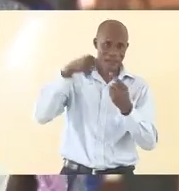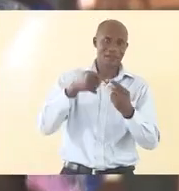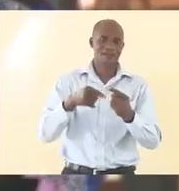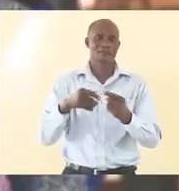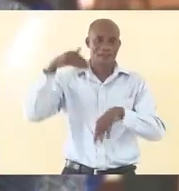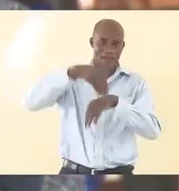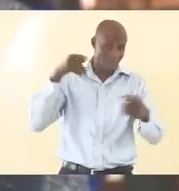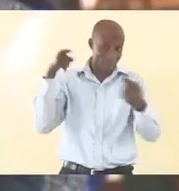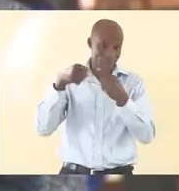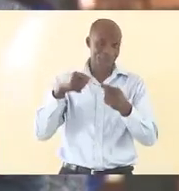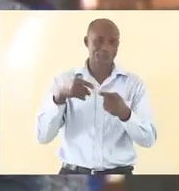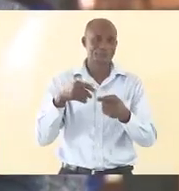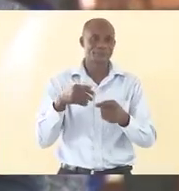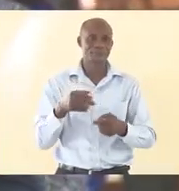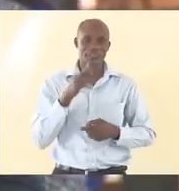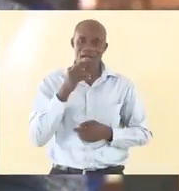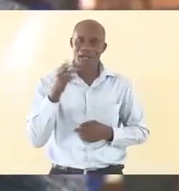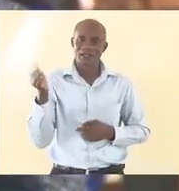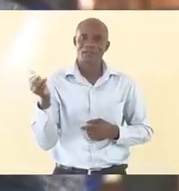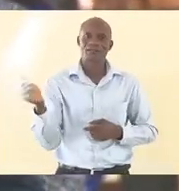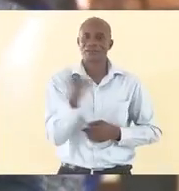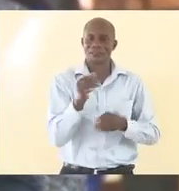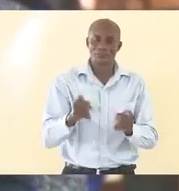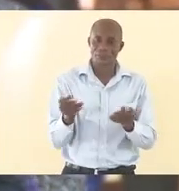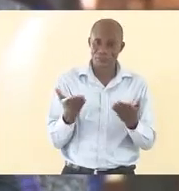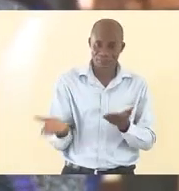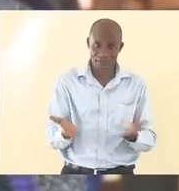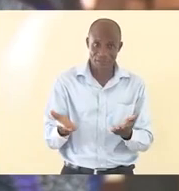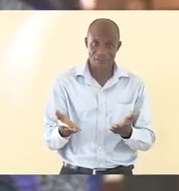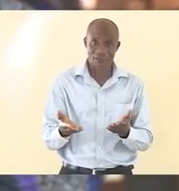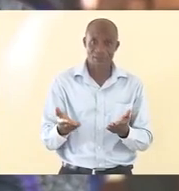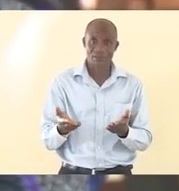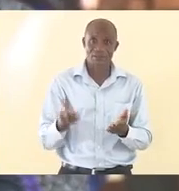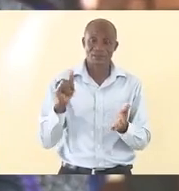thing in my mind, they go there. Are there still people here who beat traffic light?